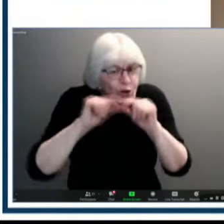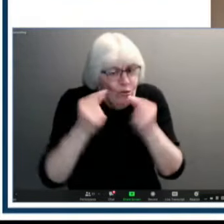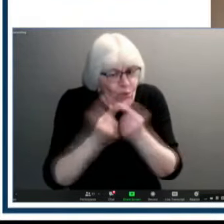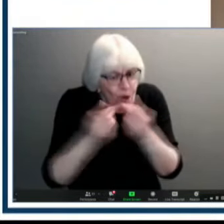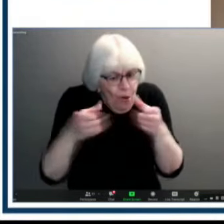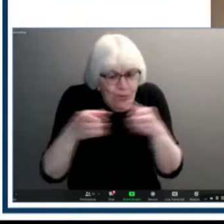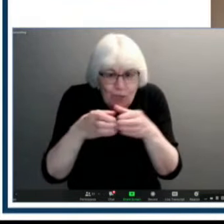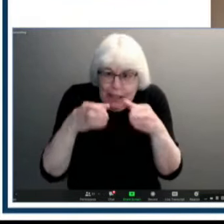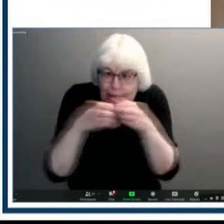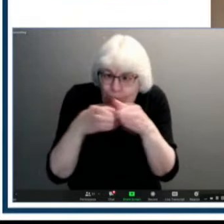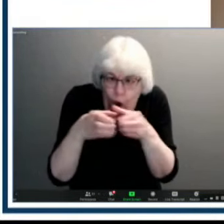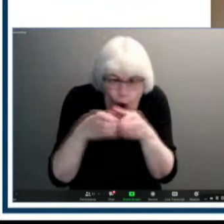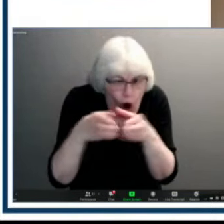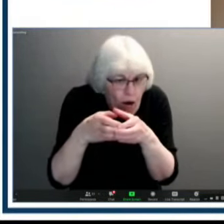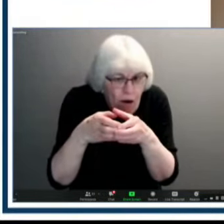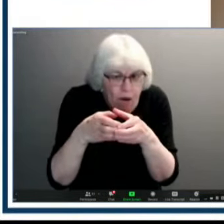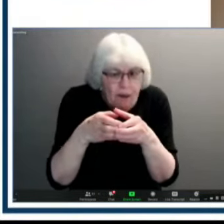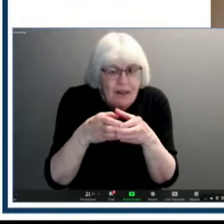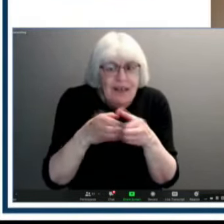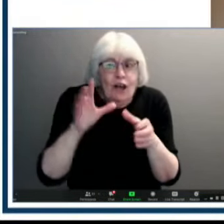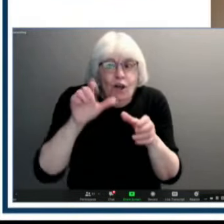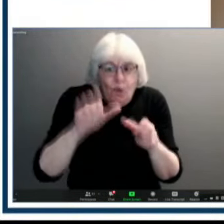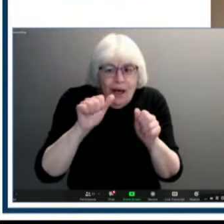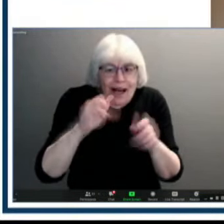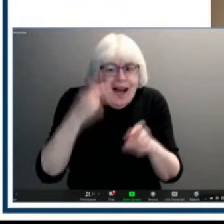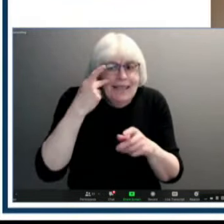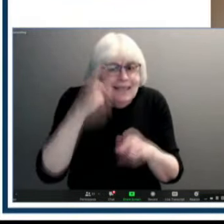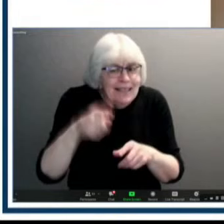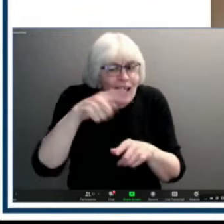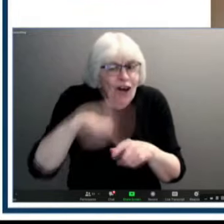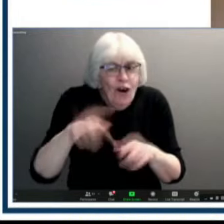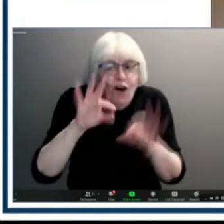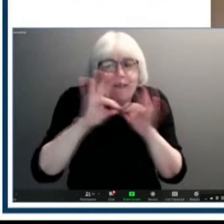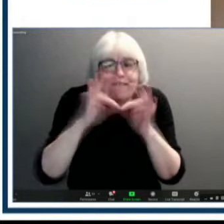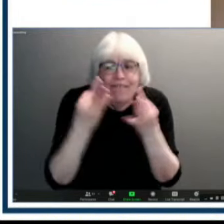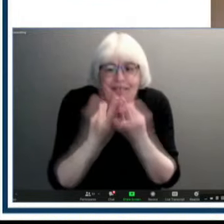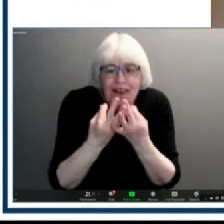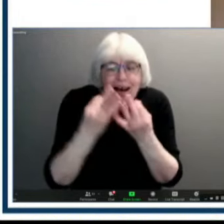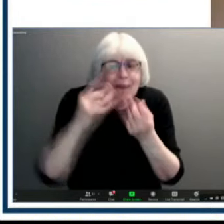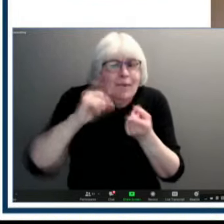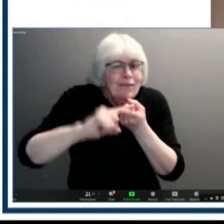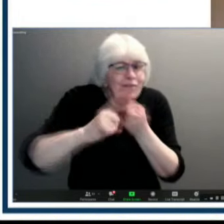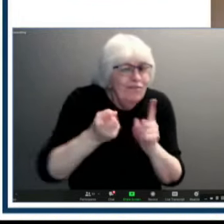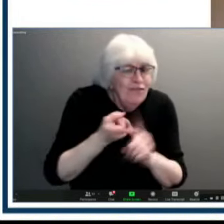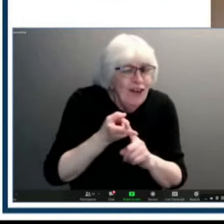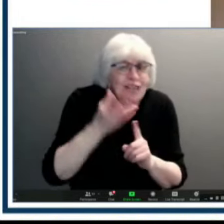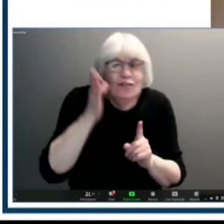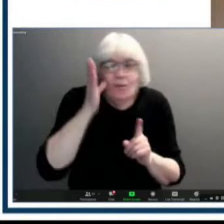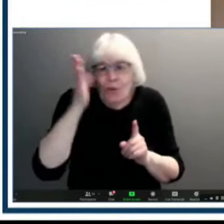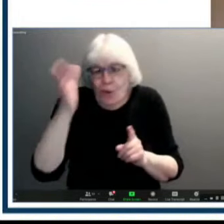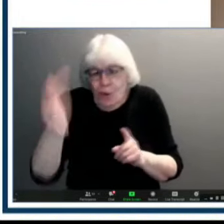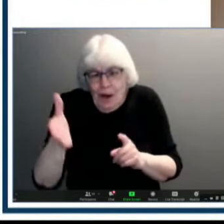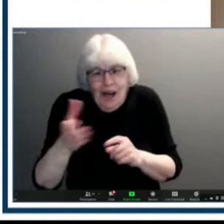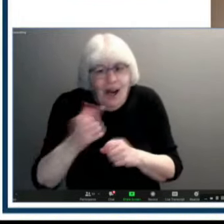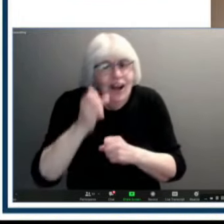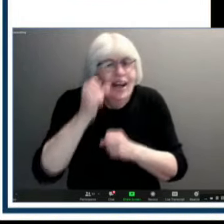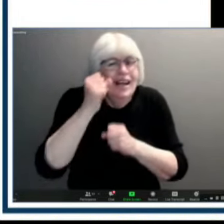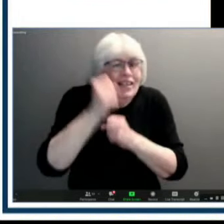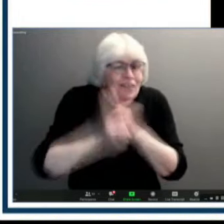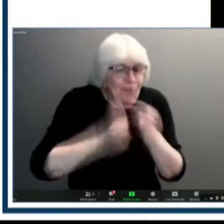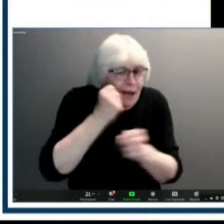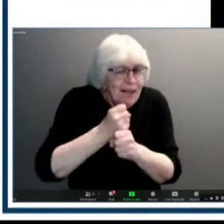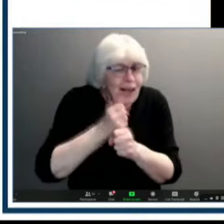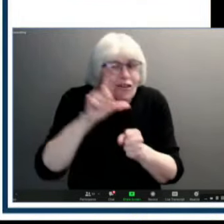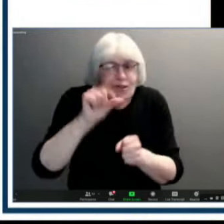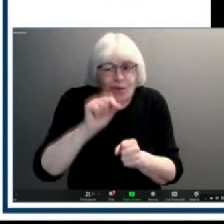and your friends and across the province, at some point in 2022, but not right now. Next,